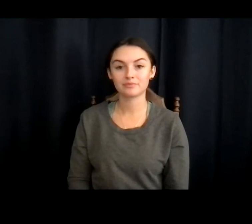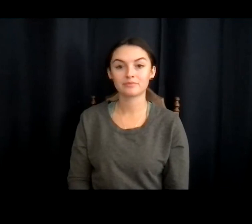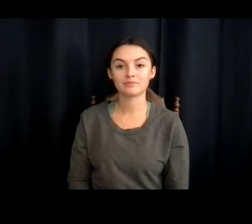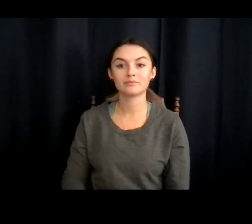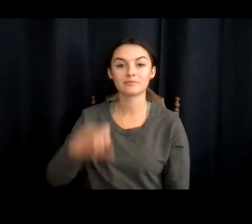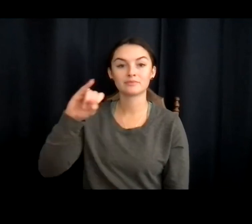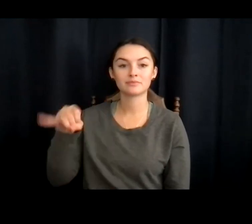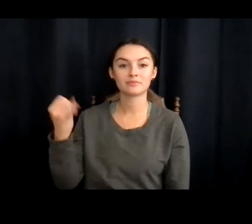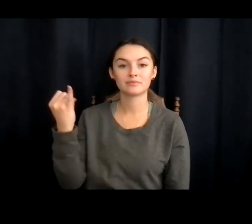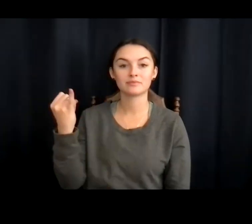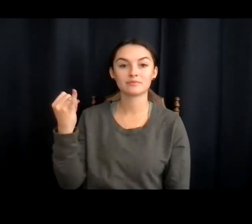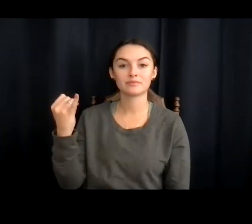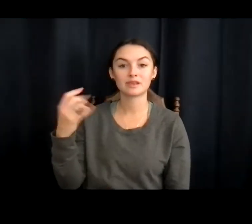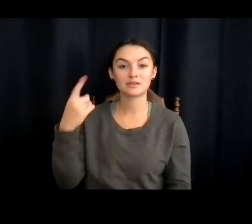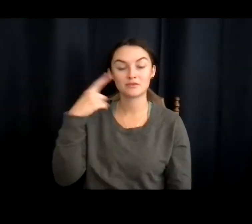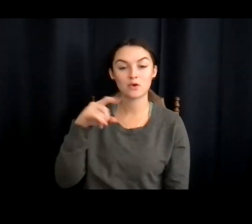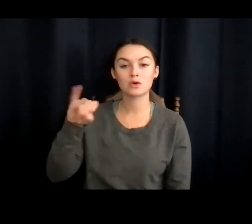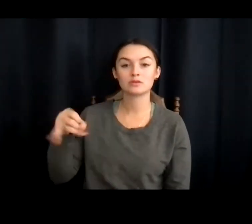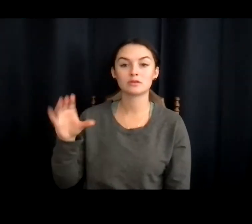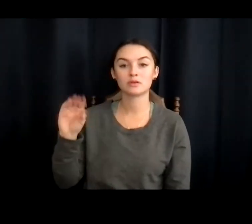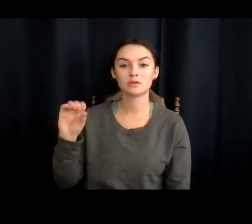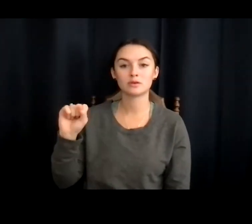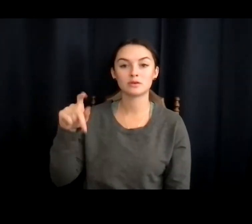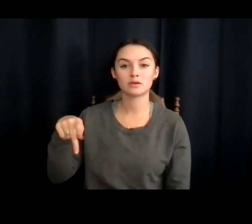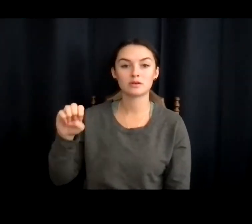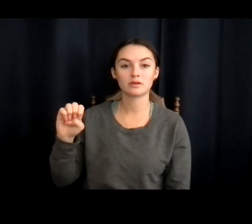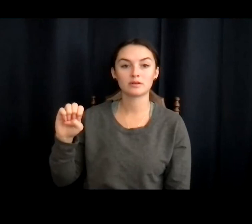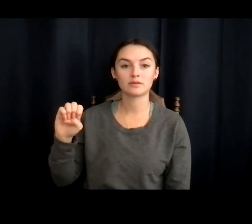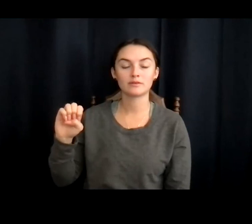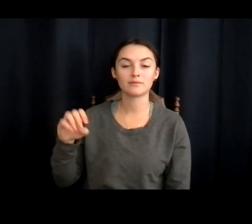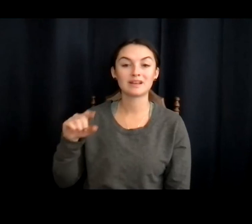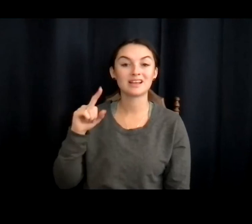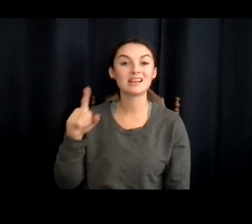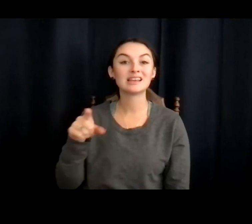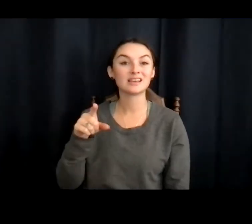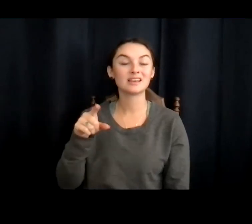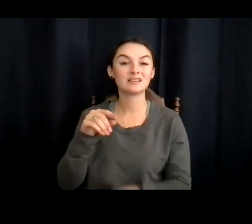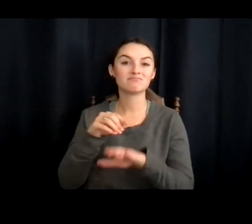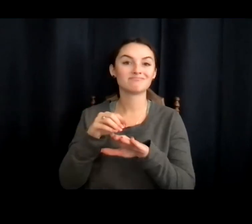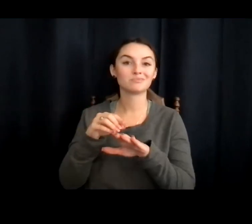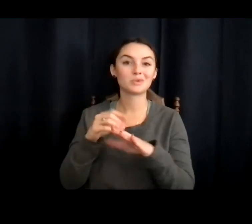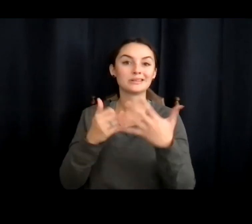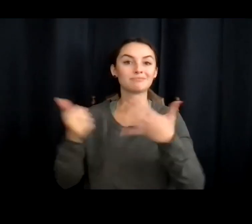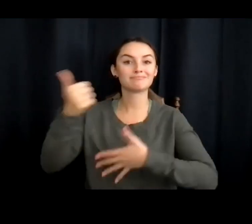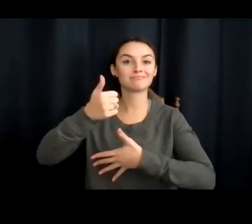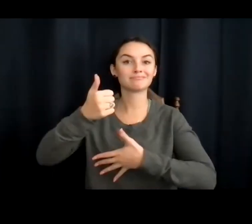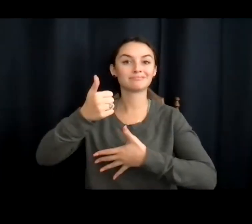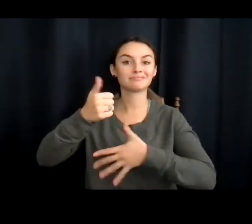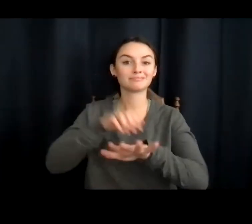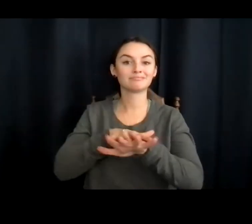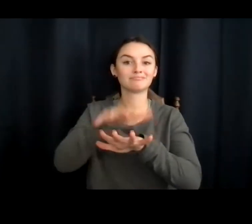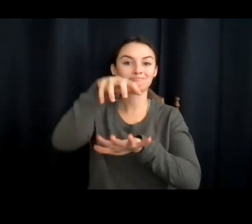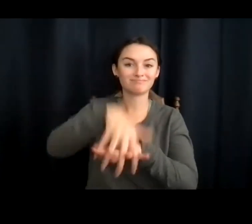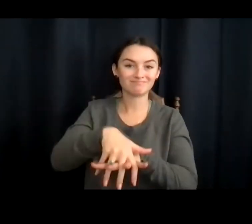J is for Joseph, a Nez Perce tribal chief. They took his land forever, causing his people grief.